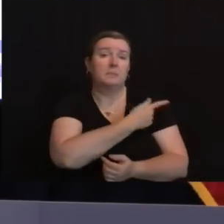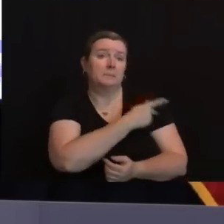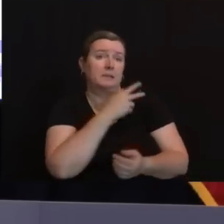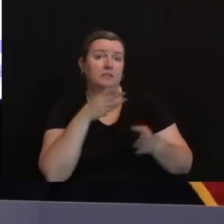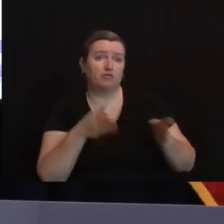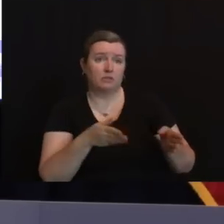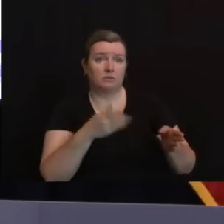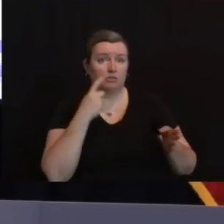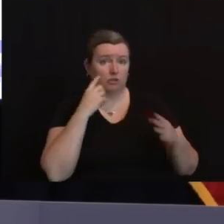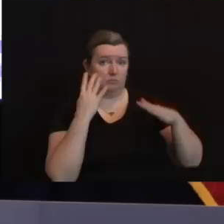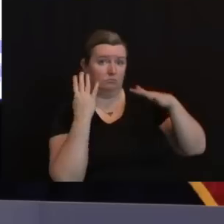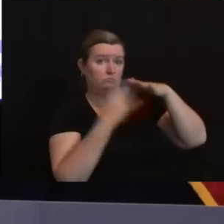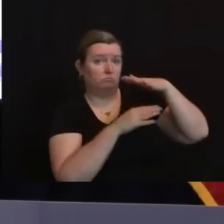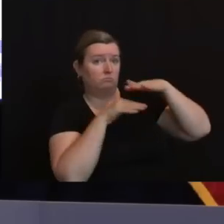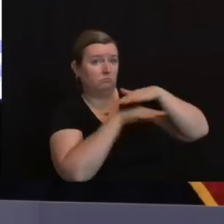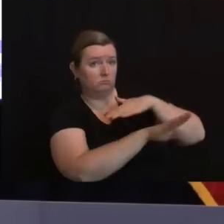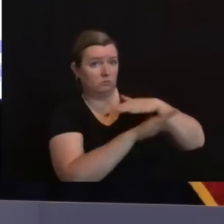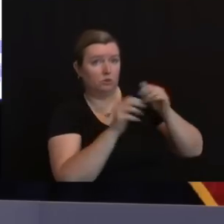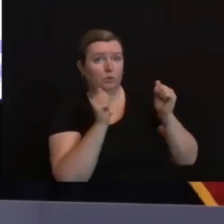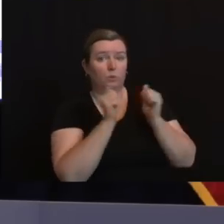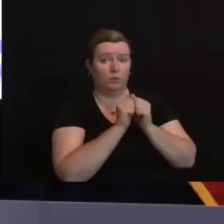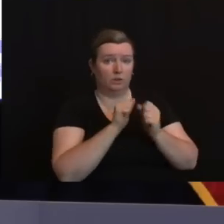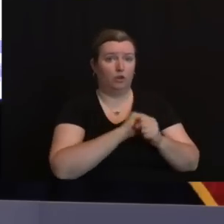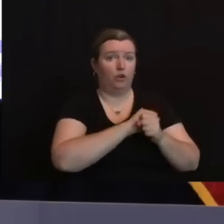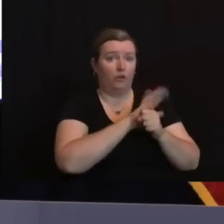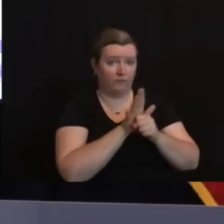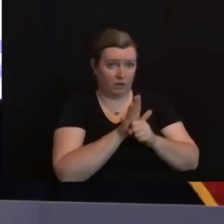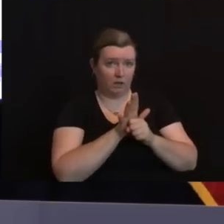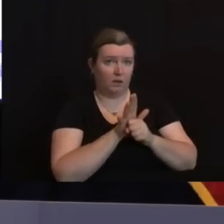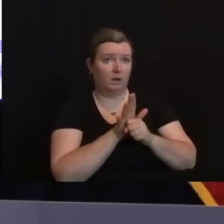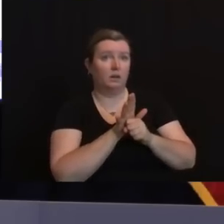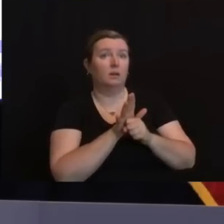admitted with a COVID positive